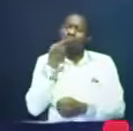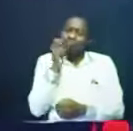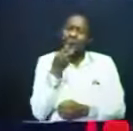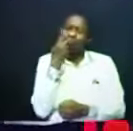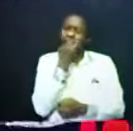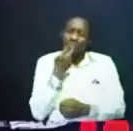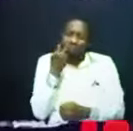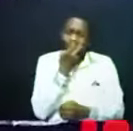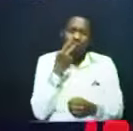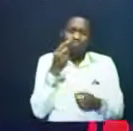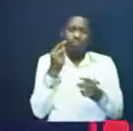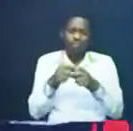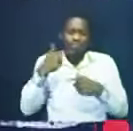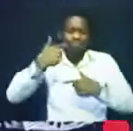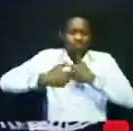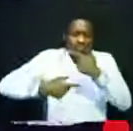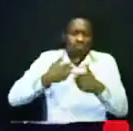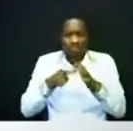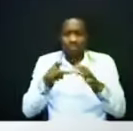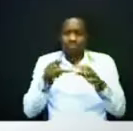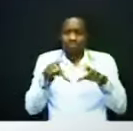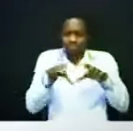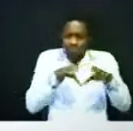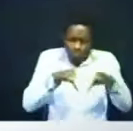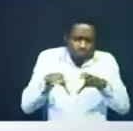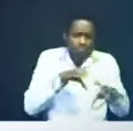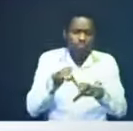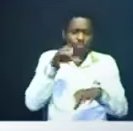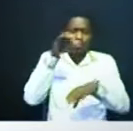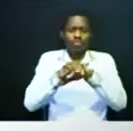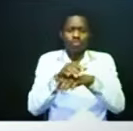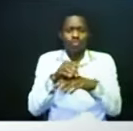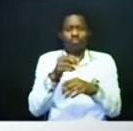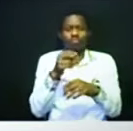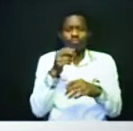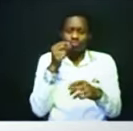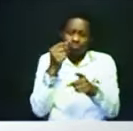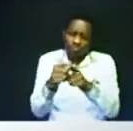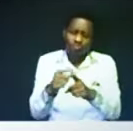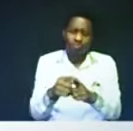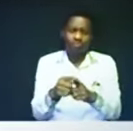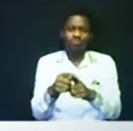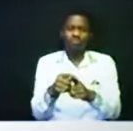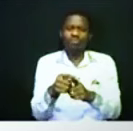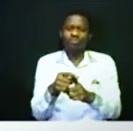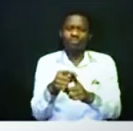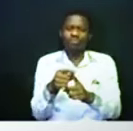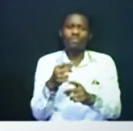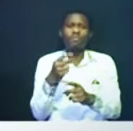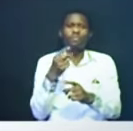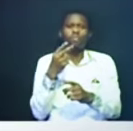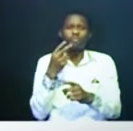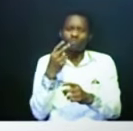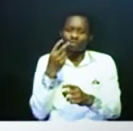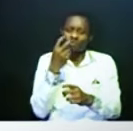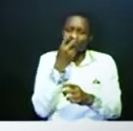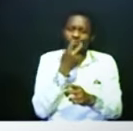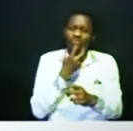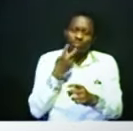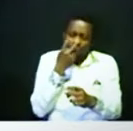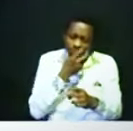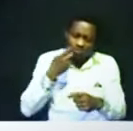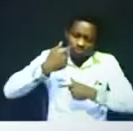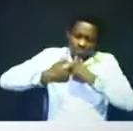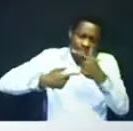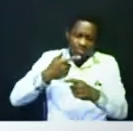speak the word. Speak the word. Think the word.